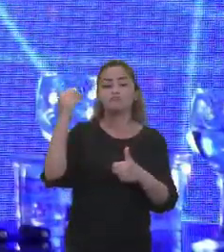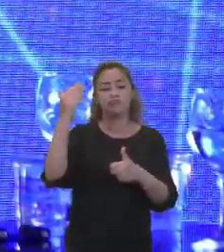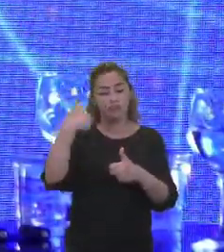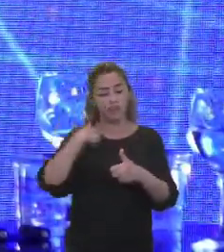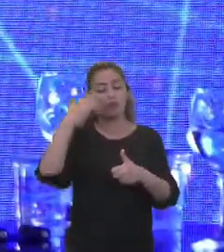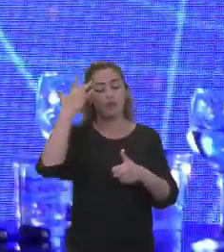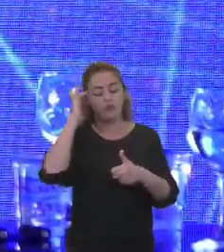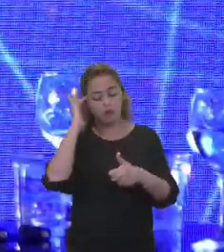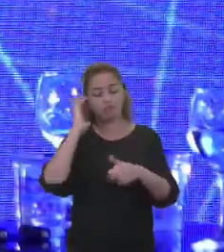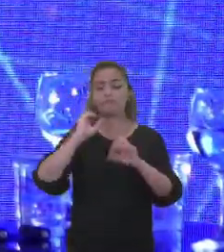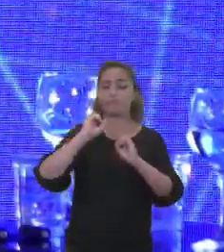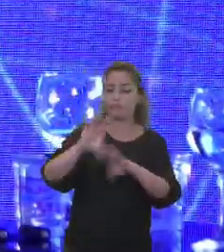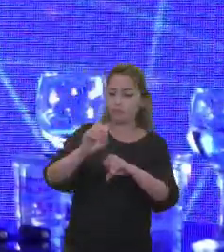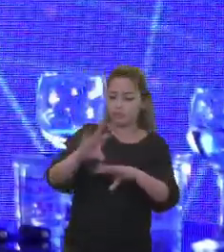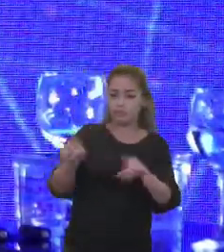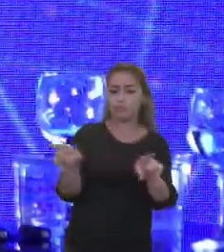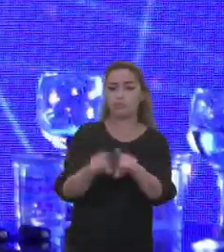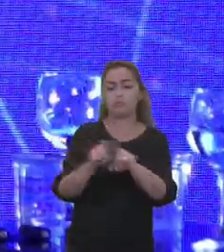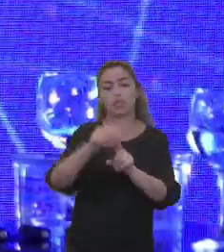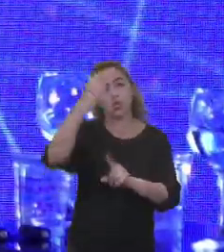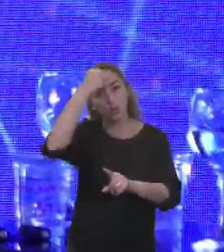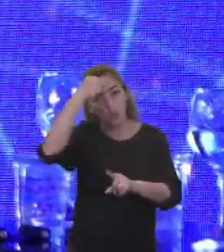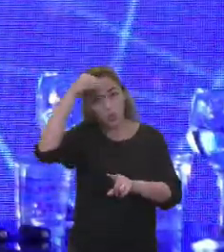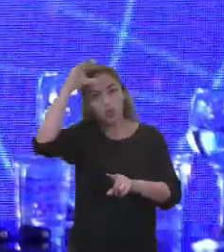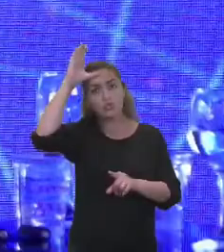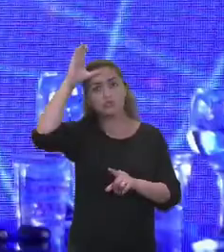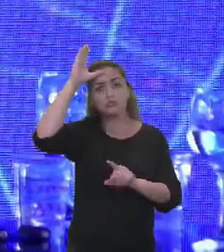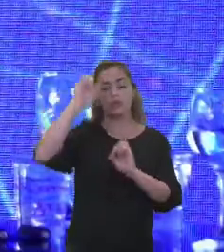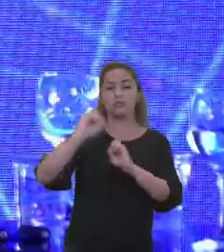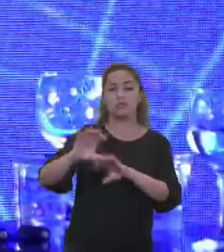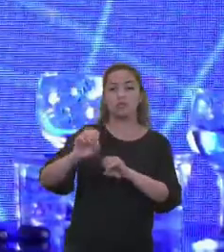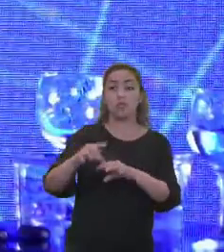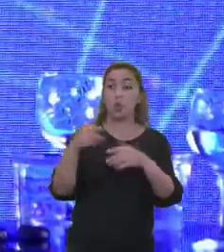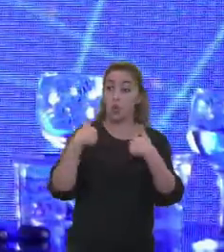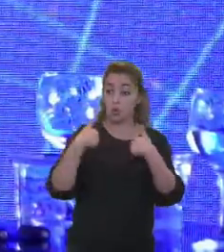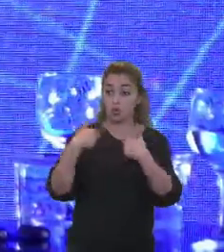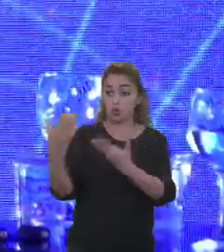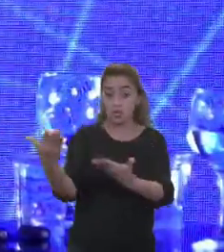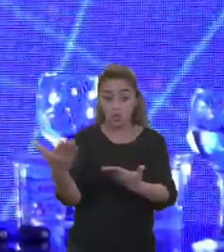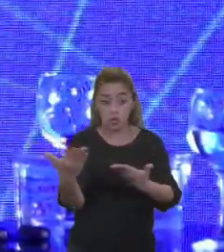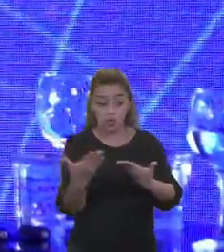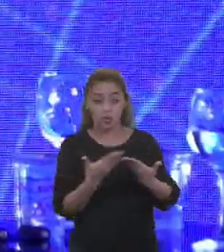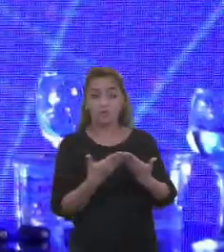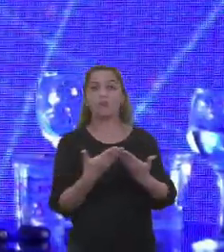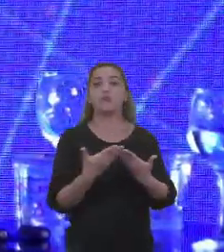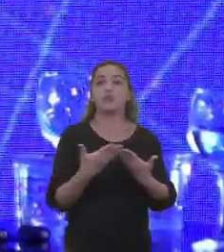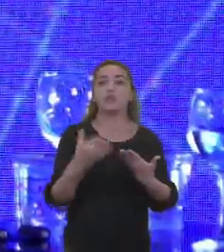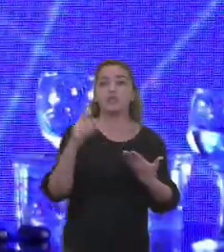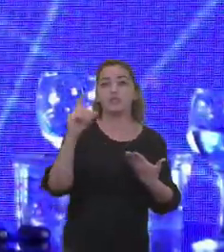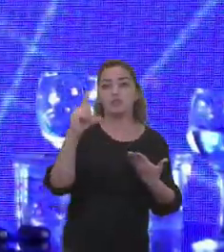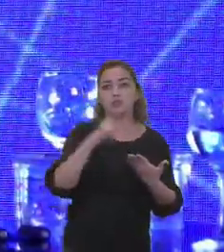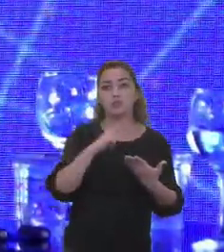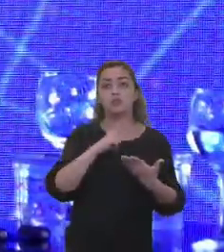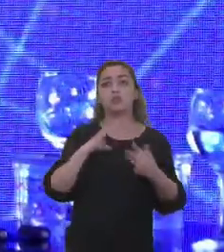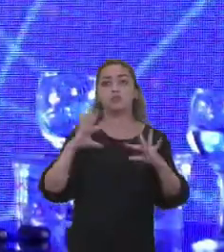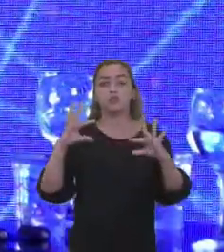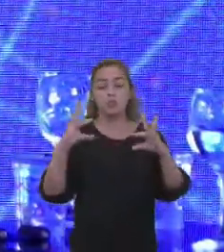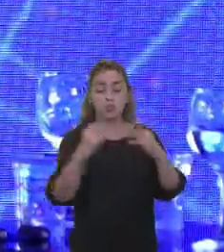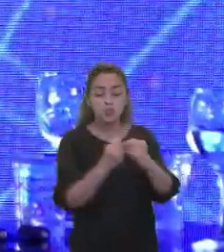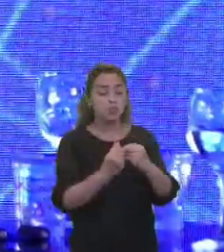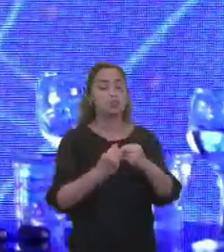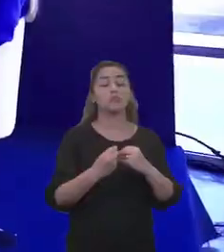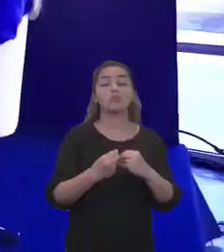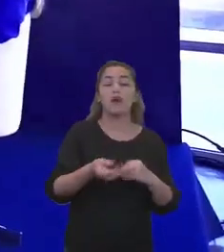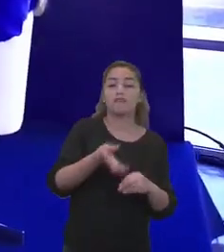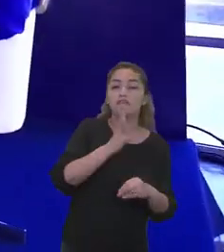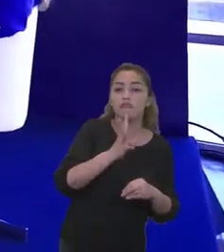that education, knowledge is the key of transformation. I invite you. You know I'm not inviting you because you know it all,